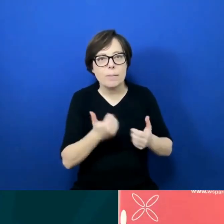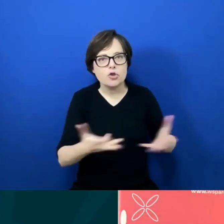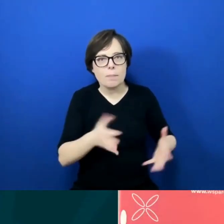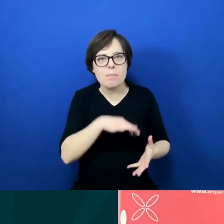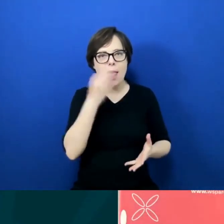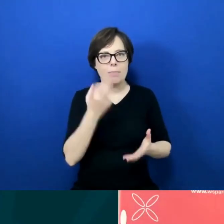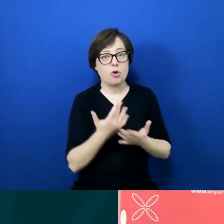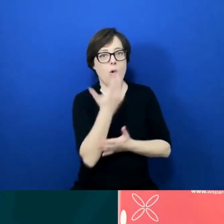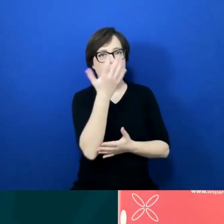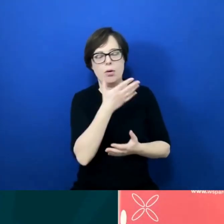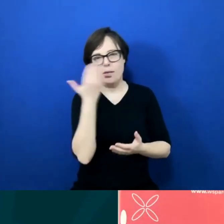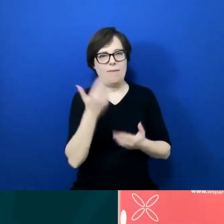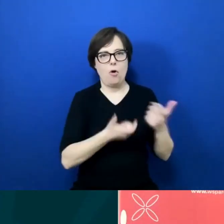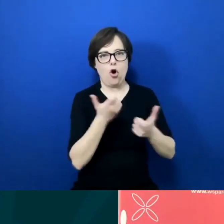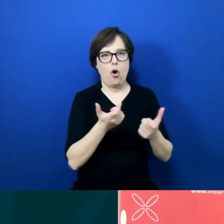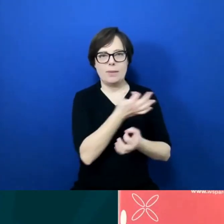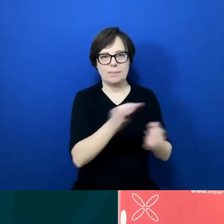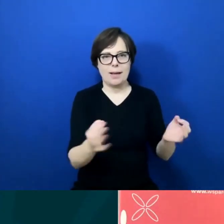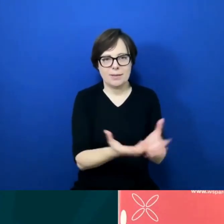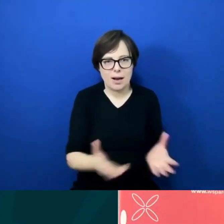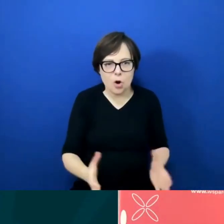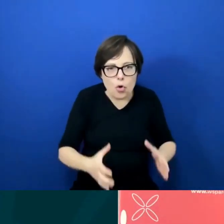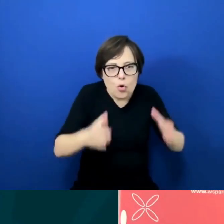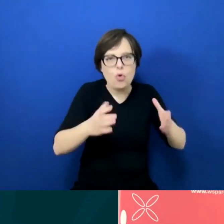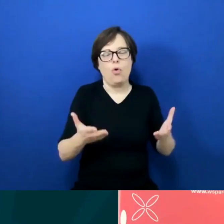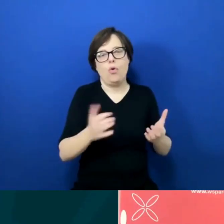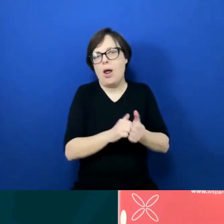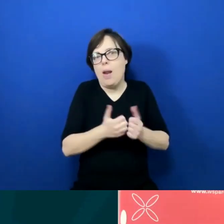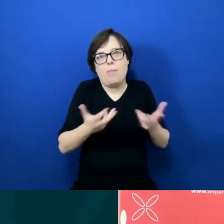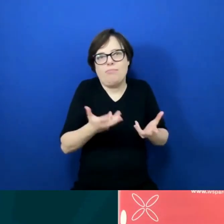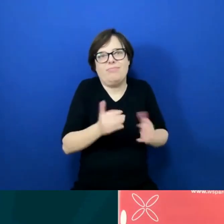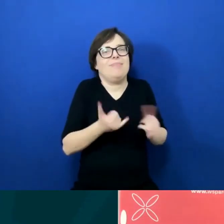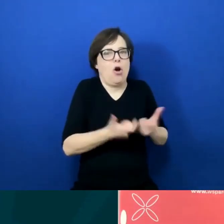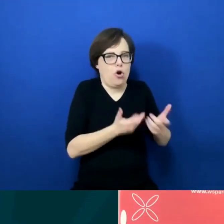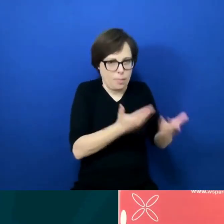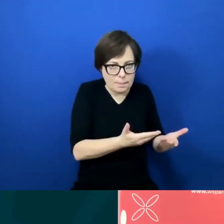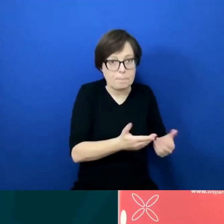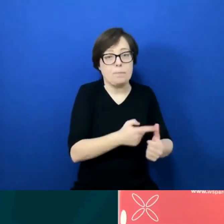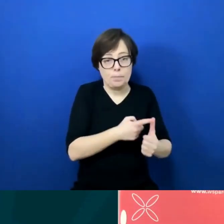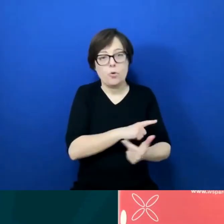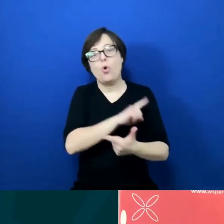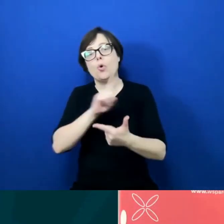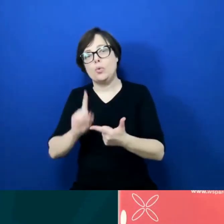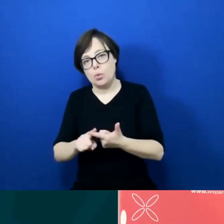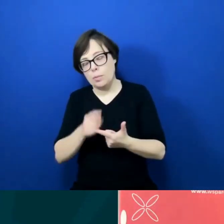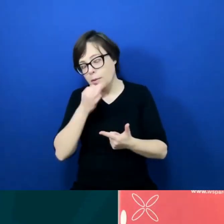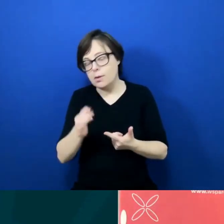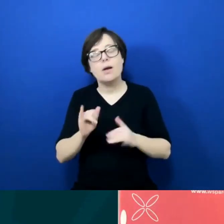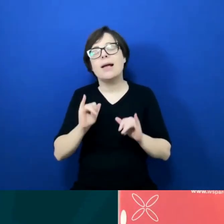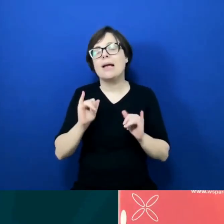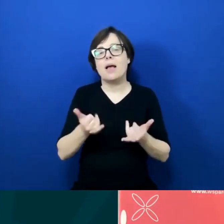Is there any particular way you do it? Do you use any containers or structures? And the second